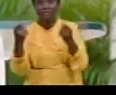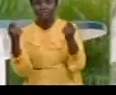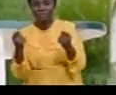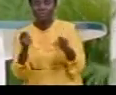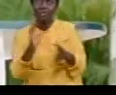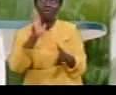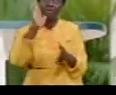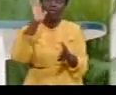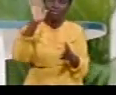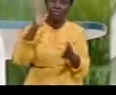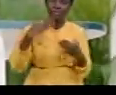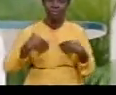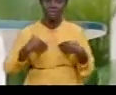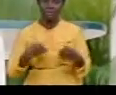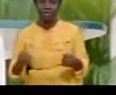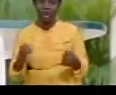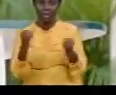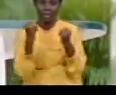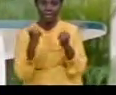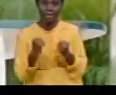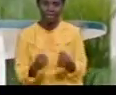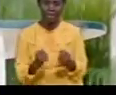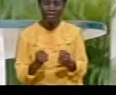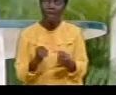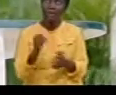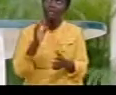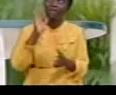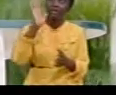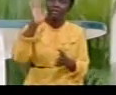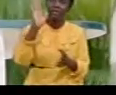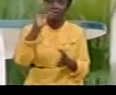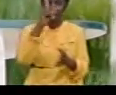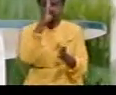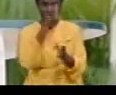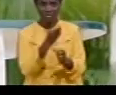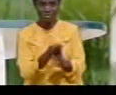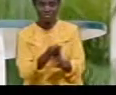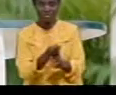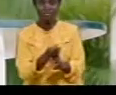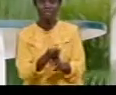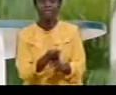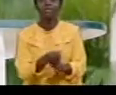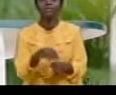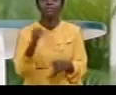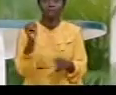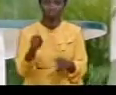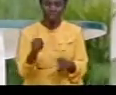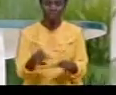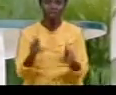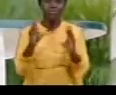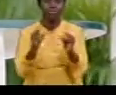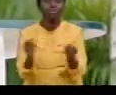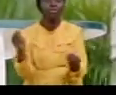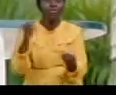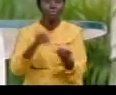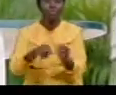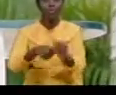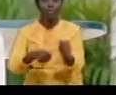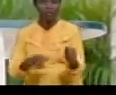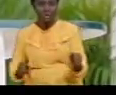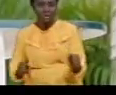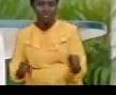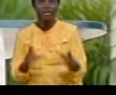power. We are celebrating his faithfulness. Yeah, that means no more backsliding, no